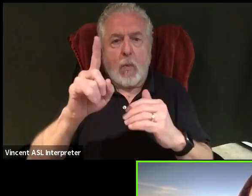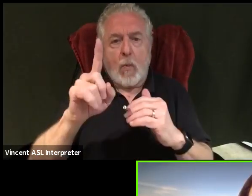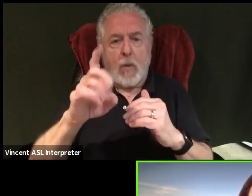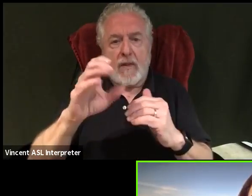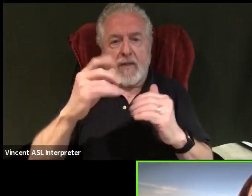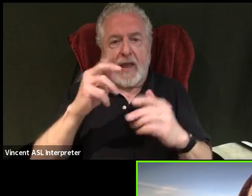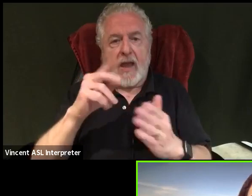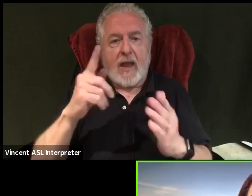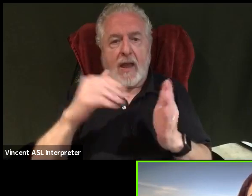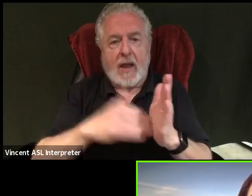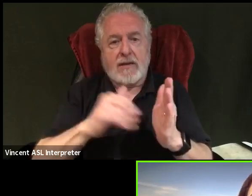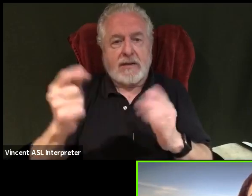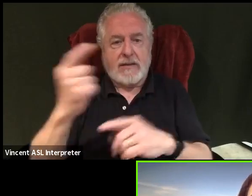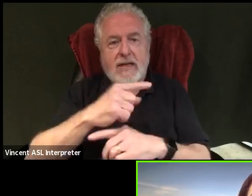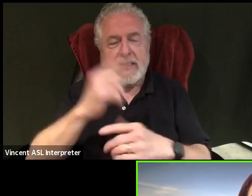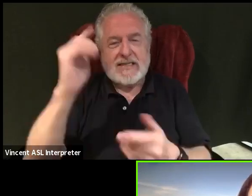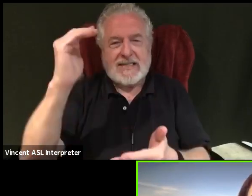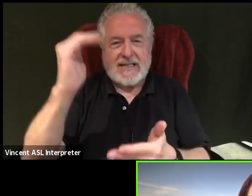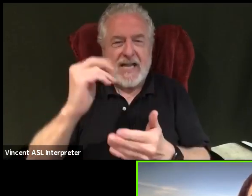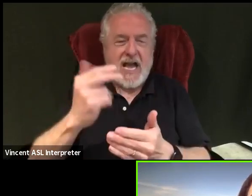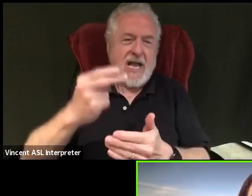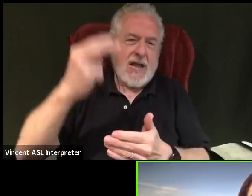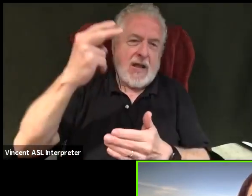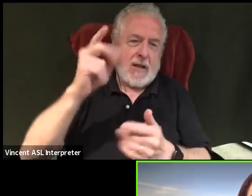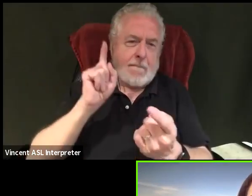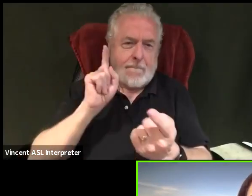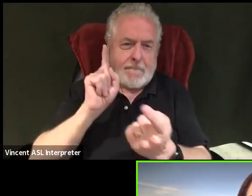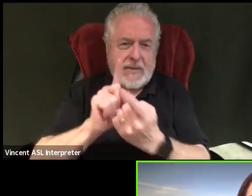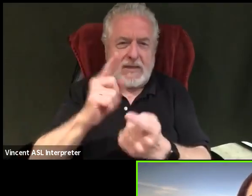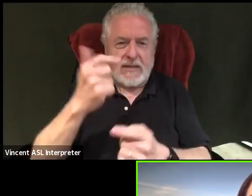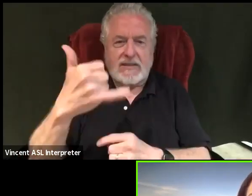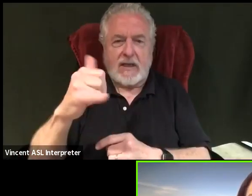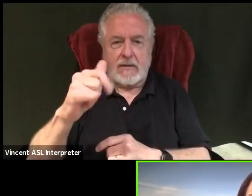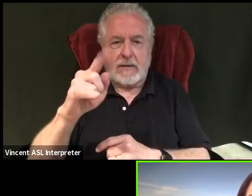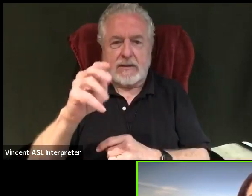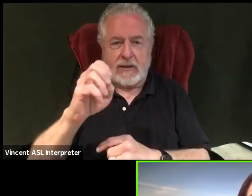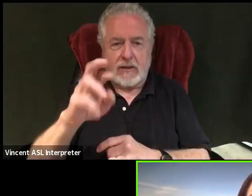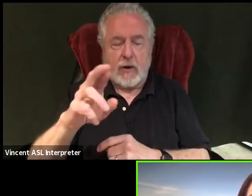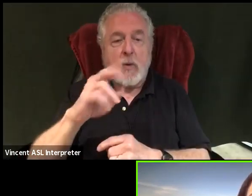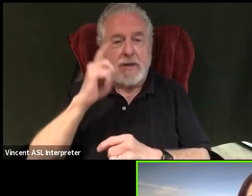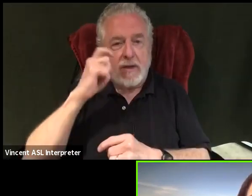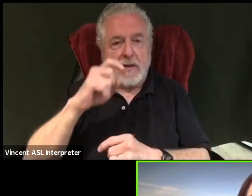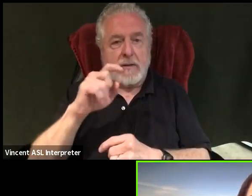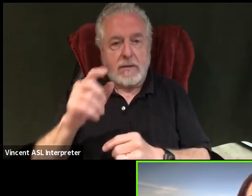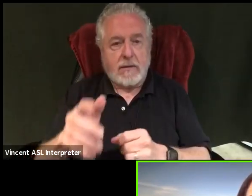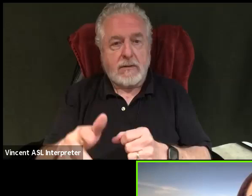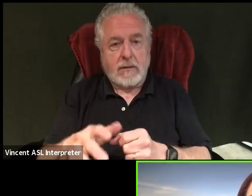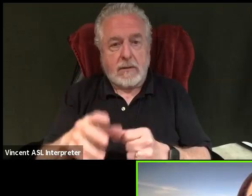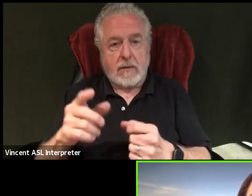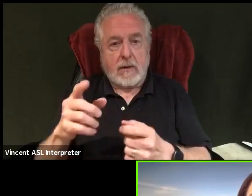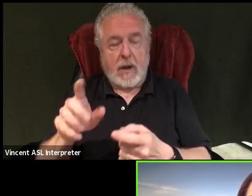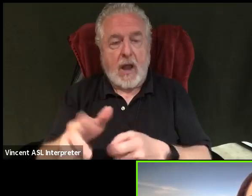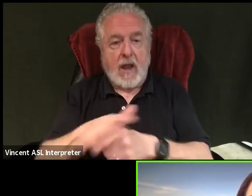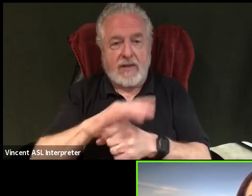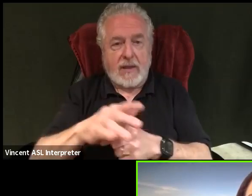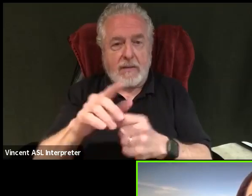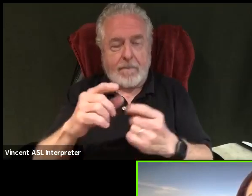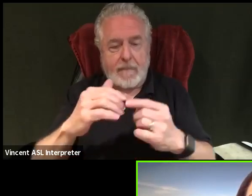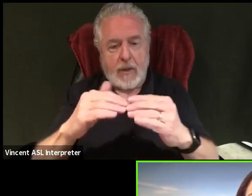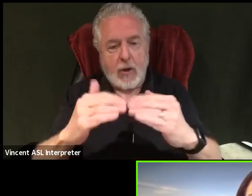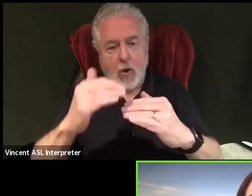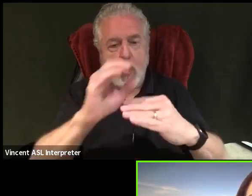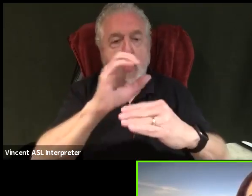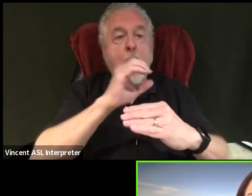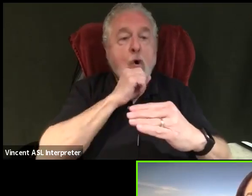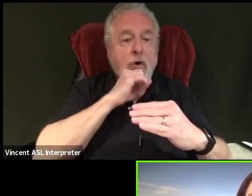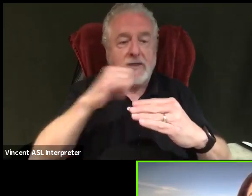residents per day is just a little too high to meet the yellow tier. In fact, we've just been hovering in that brink between orange